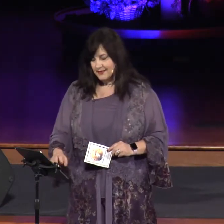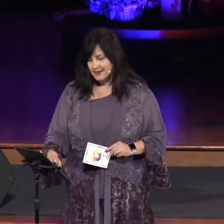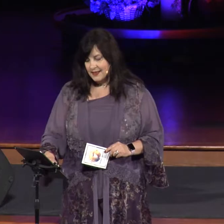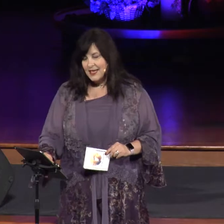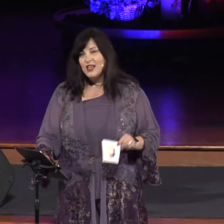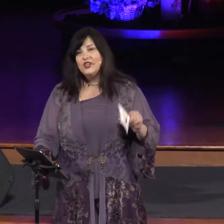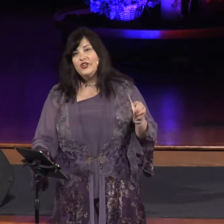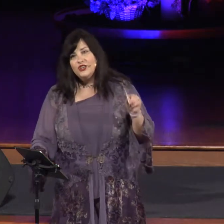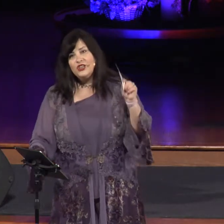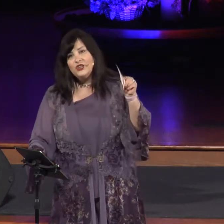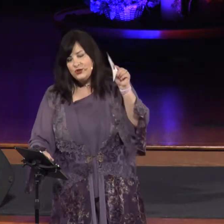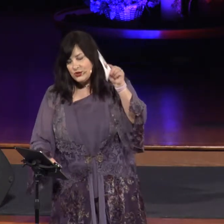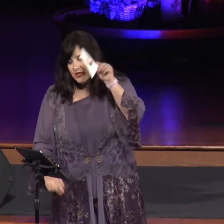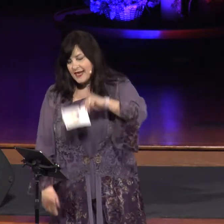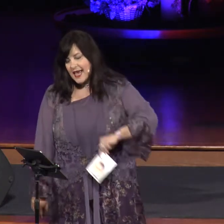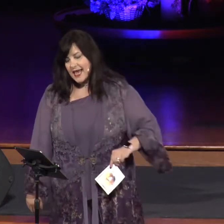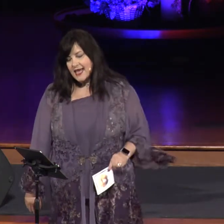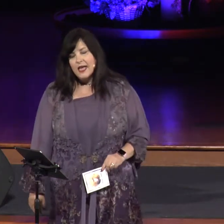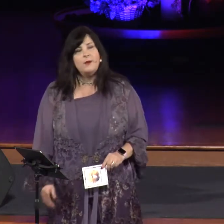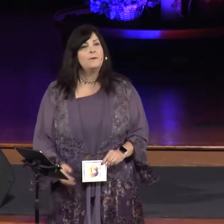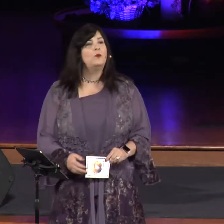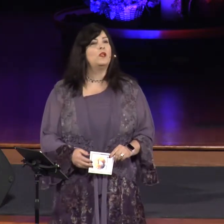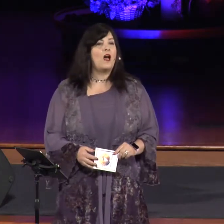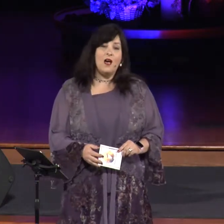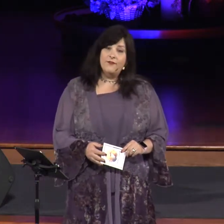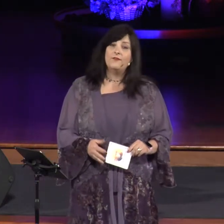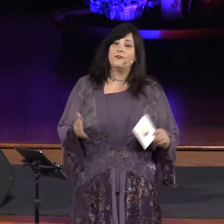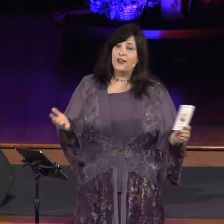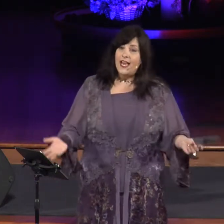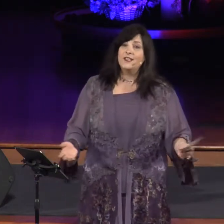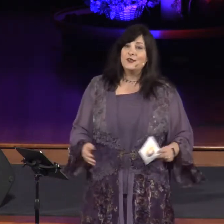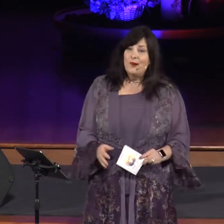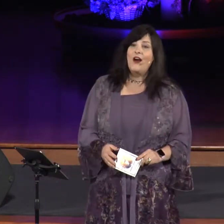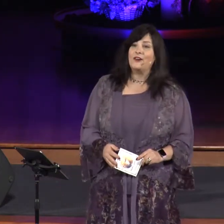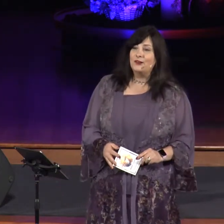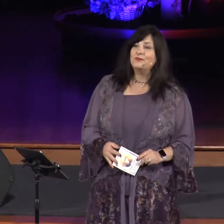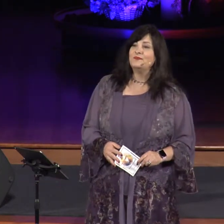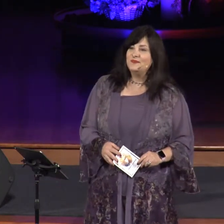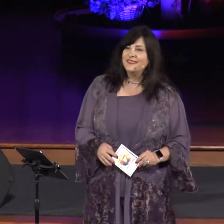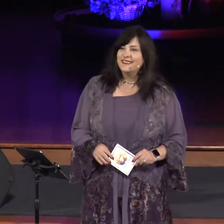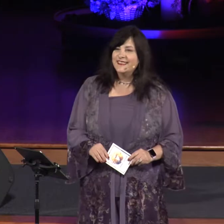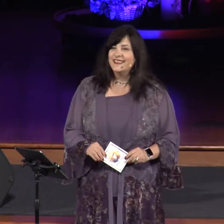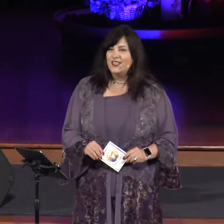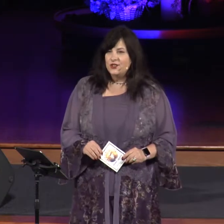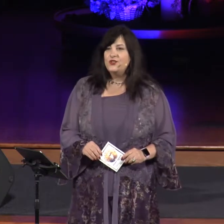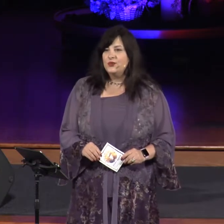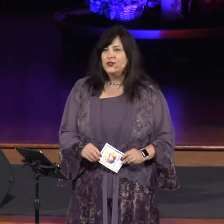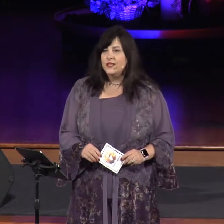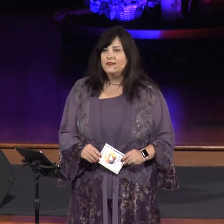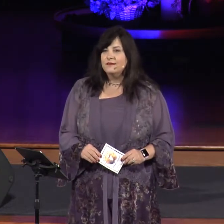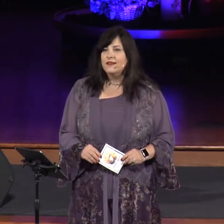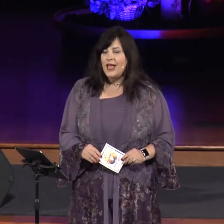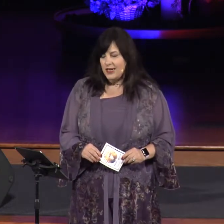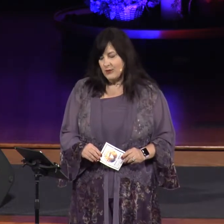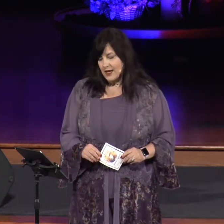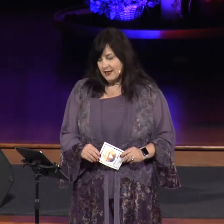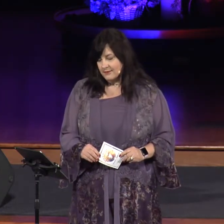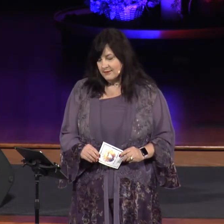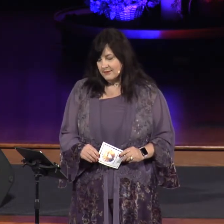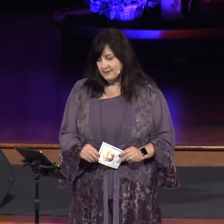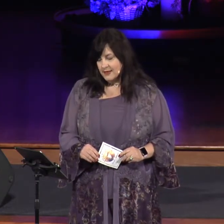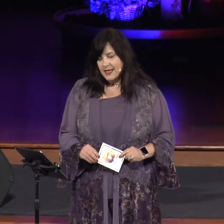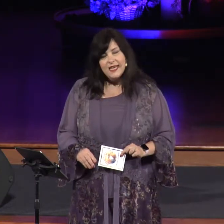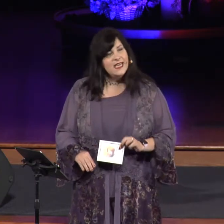anyway. The good you do today, people will often forget tomorrow. Do good